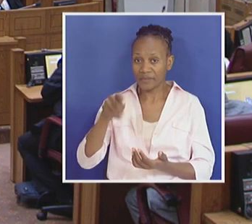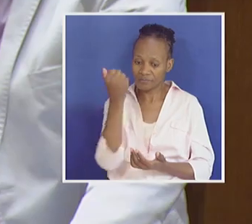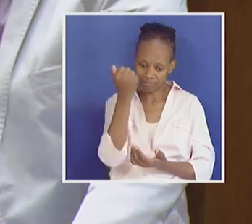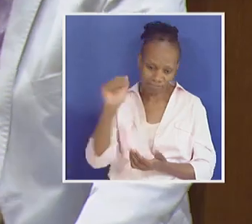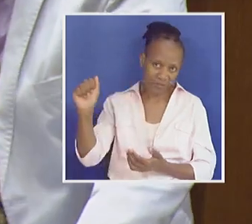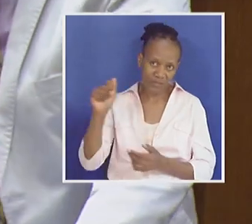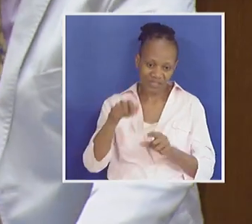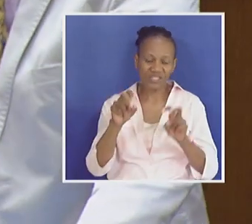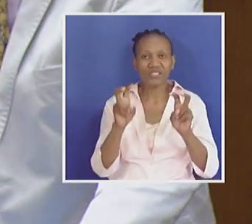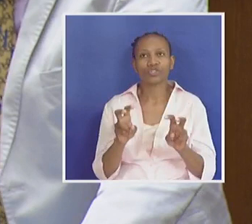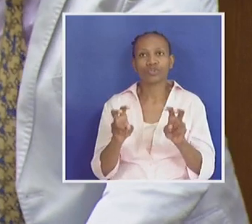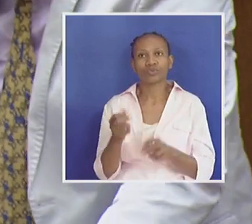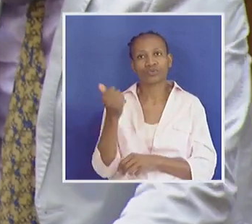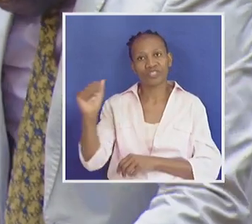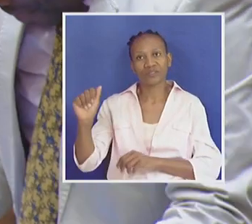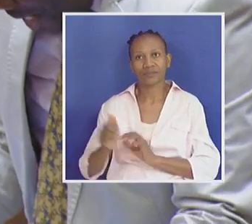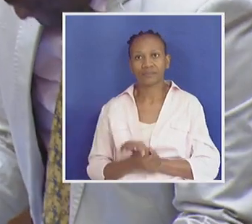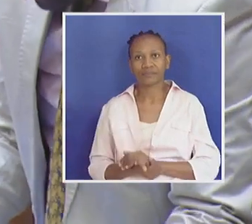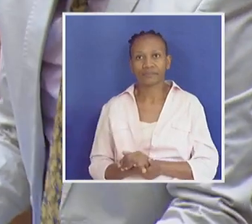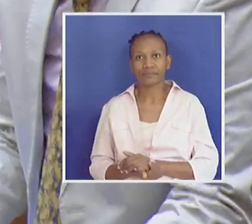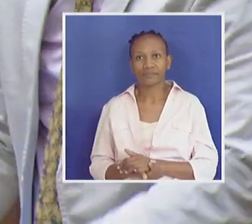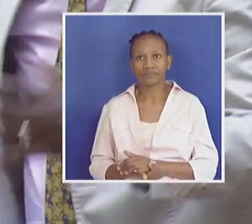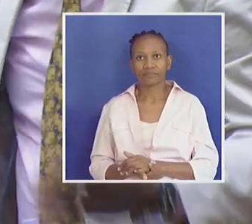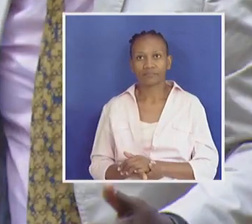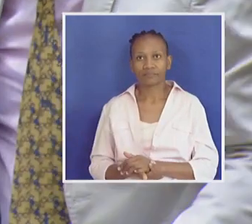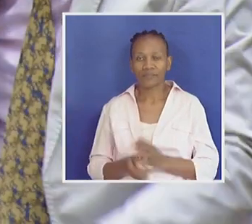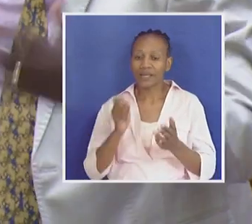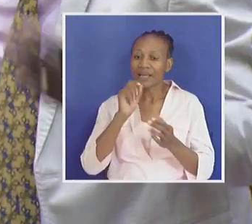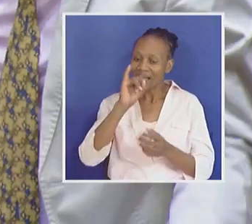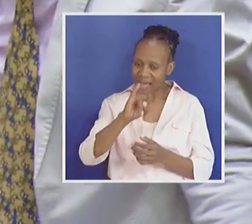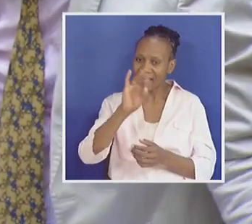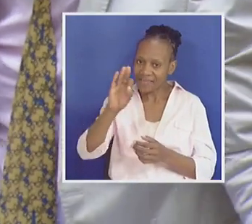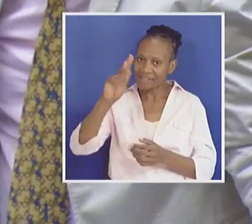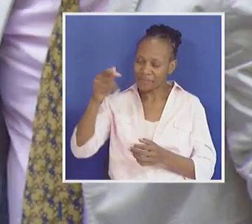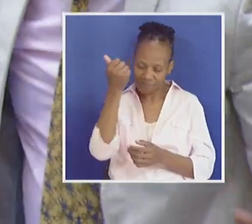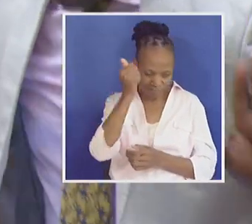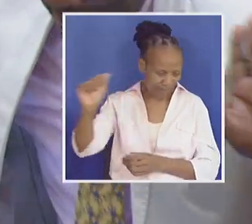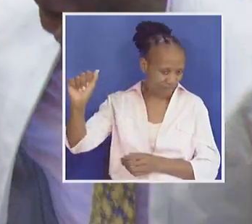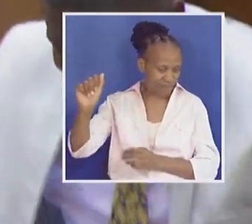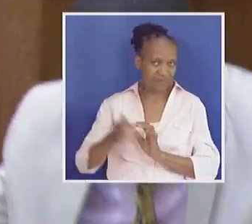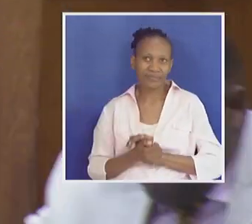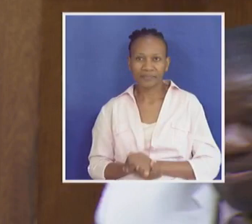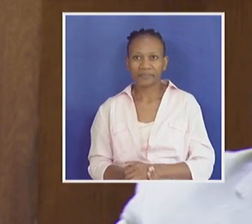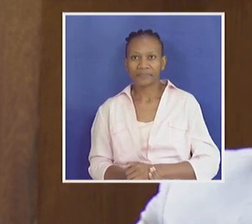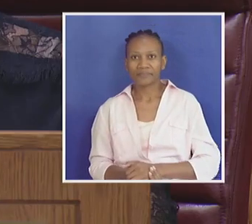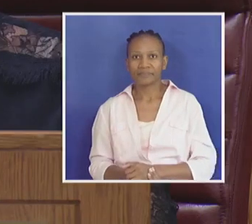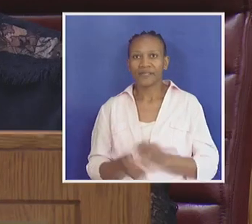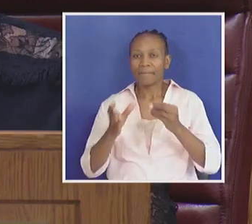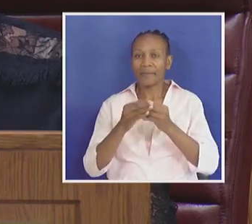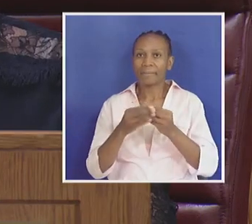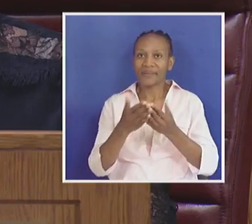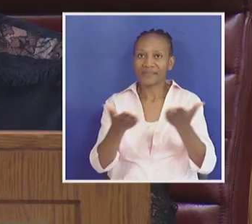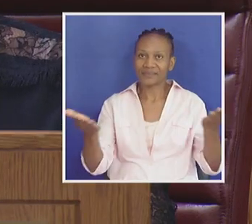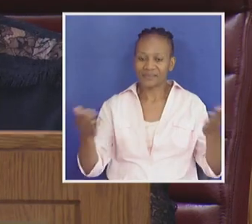this matter on the table. Just for the record, Chair, the IFP objects. Honorable members, I